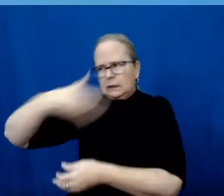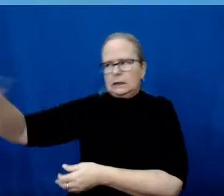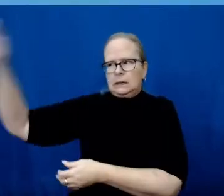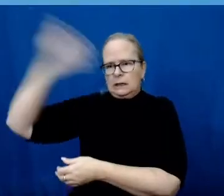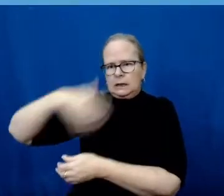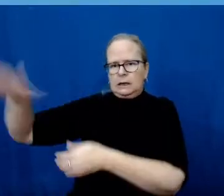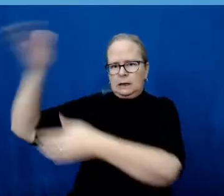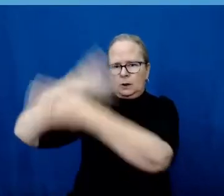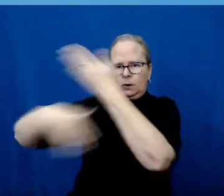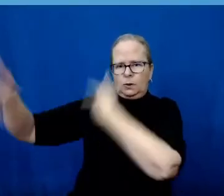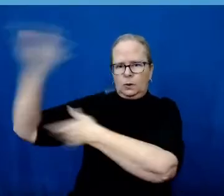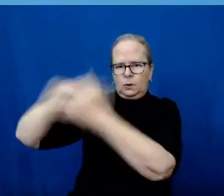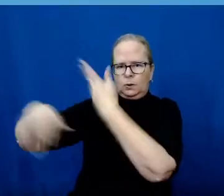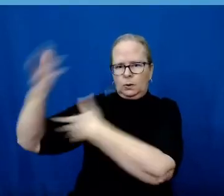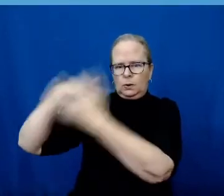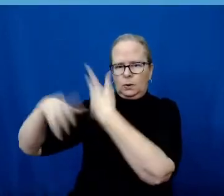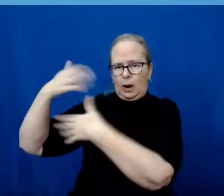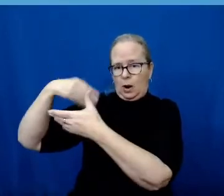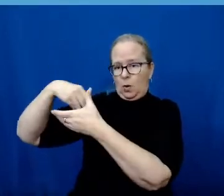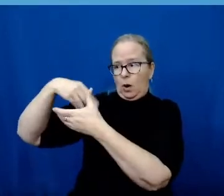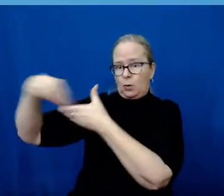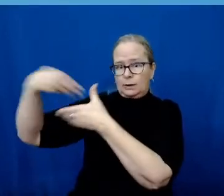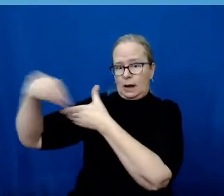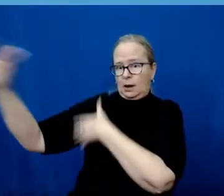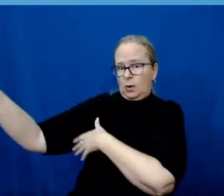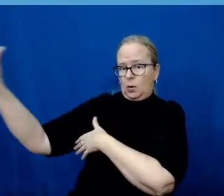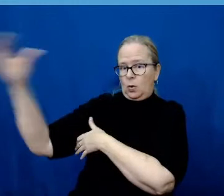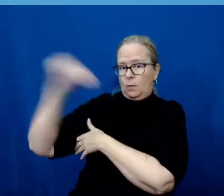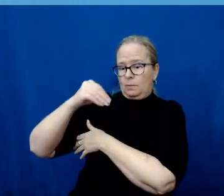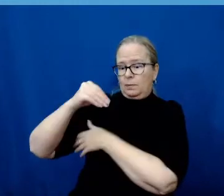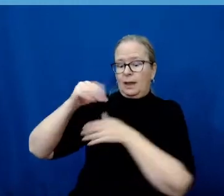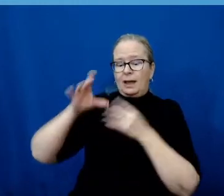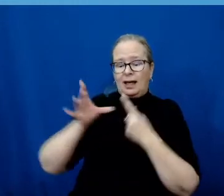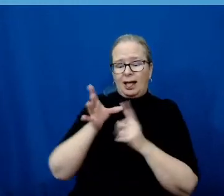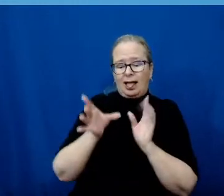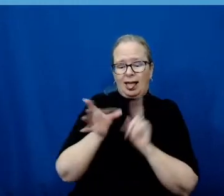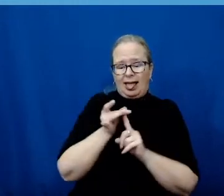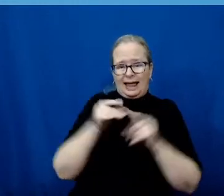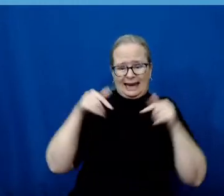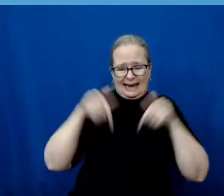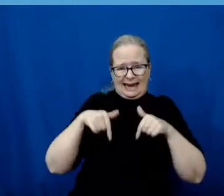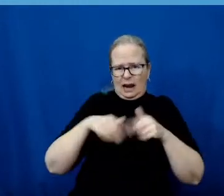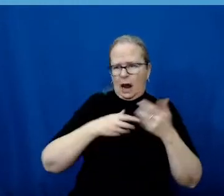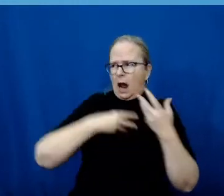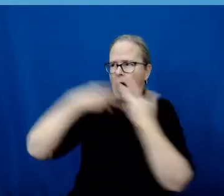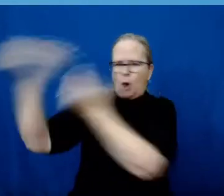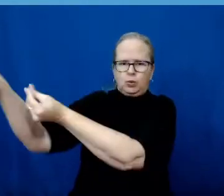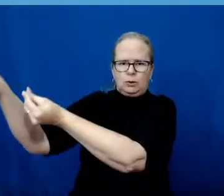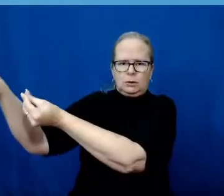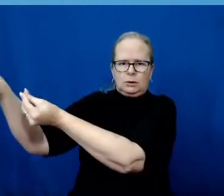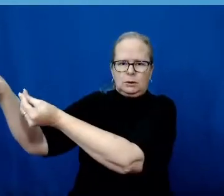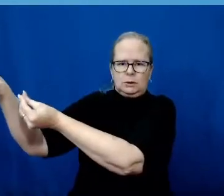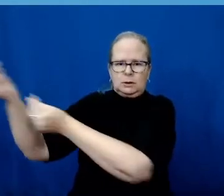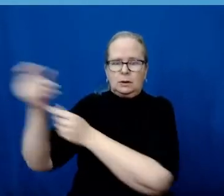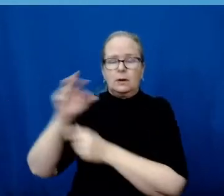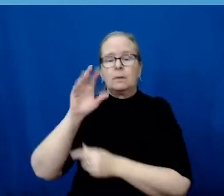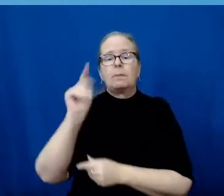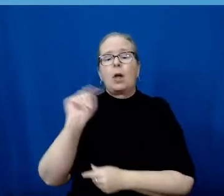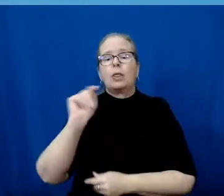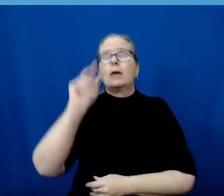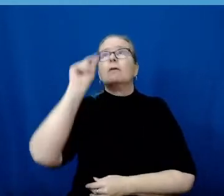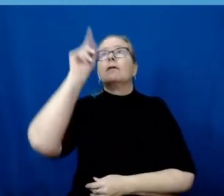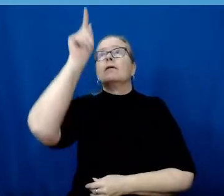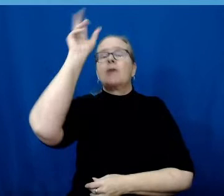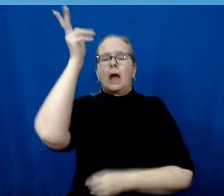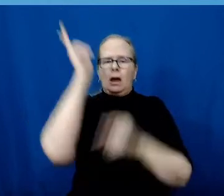bathroom fan. So the bathroom fan is going to be running continuously. And if you take air out of a space, air needs to come